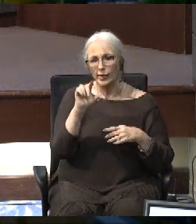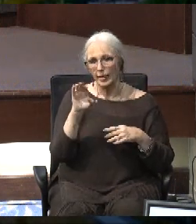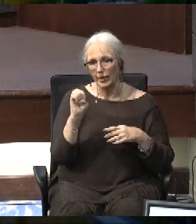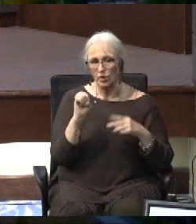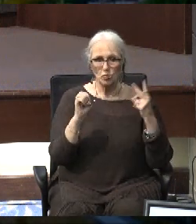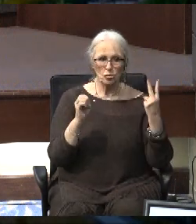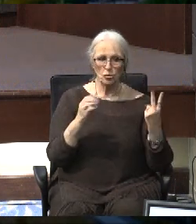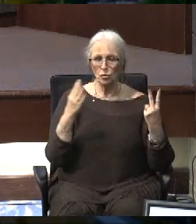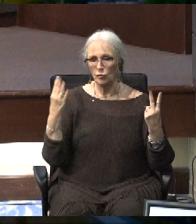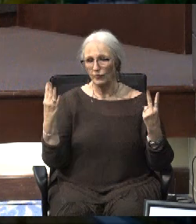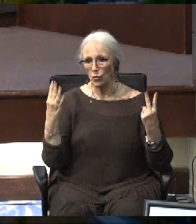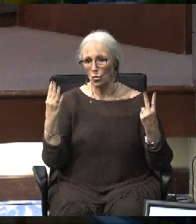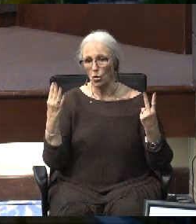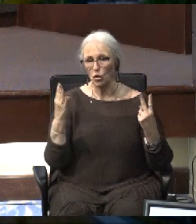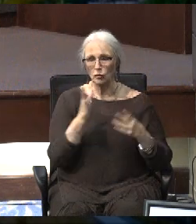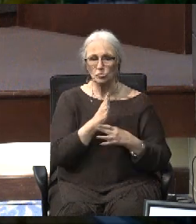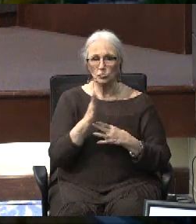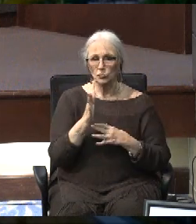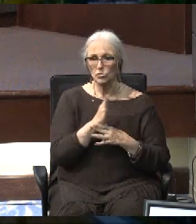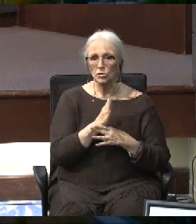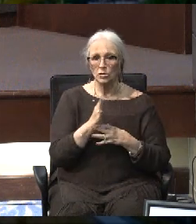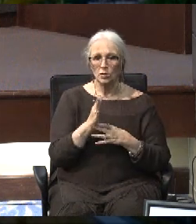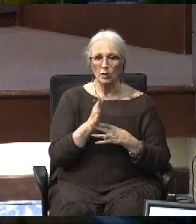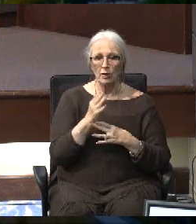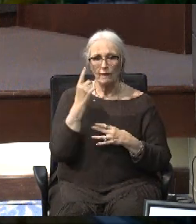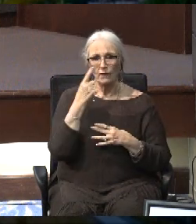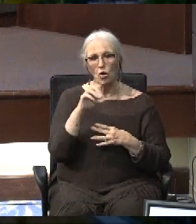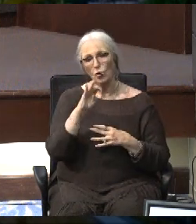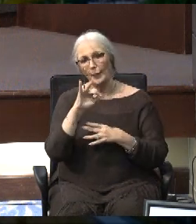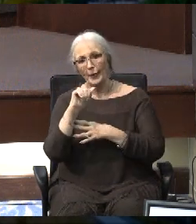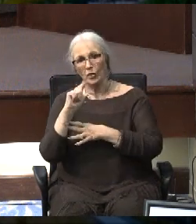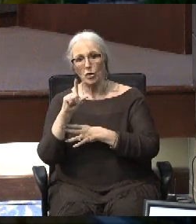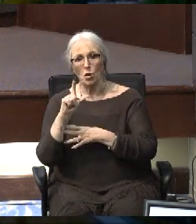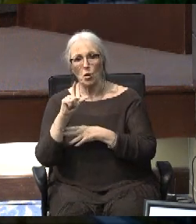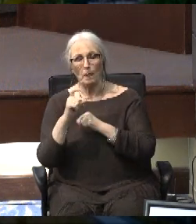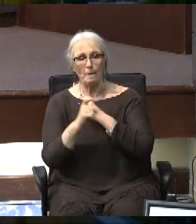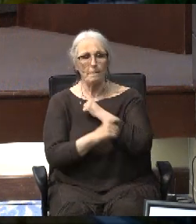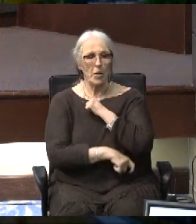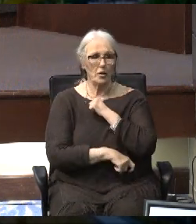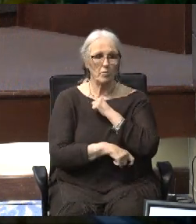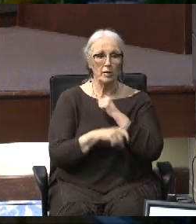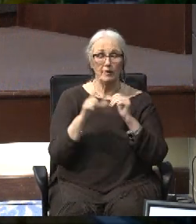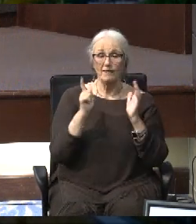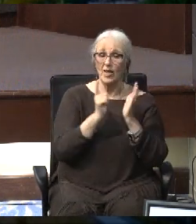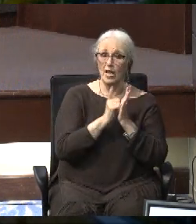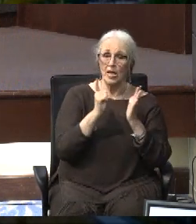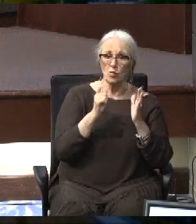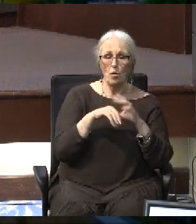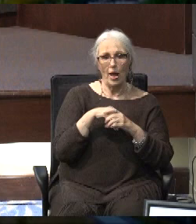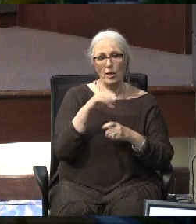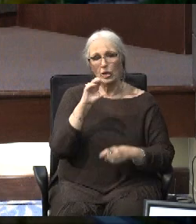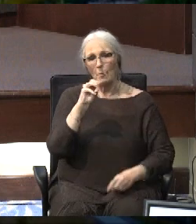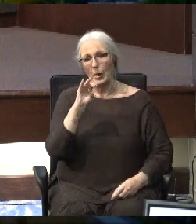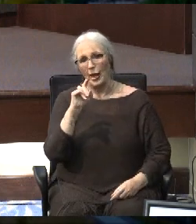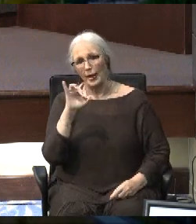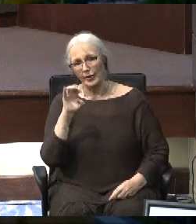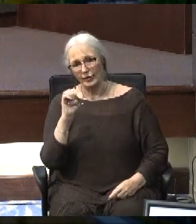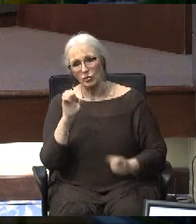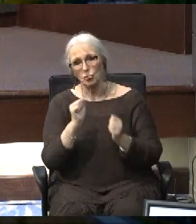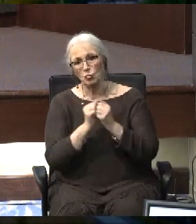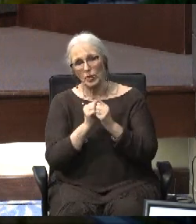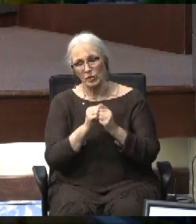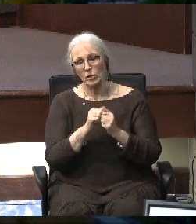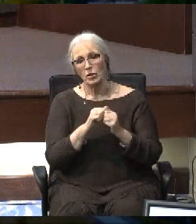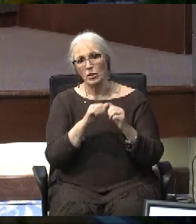through 4, the potential for criminal penalties if you're found to be in violation or out of compliance with the restrictions.